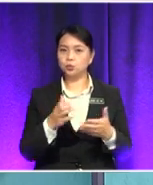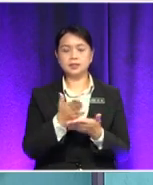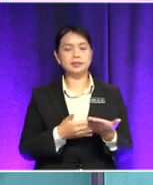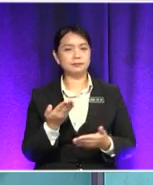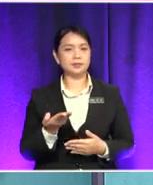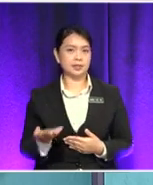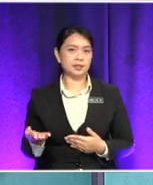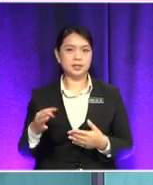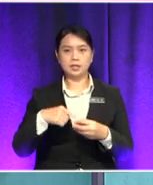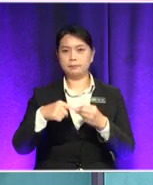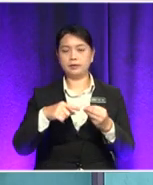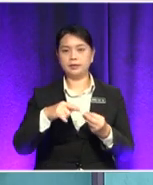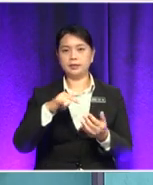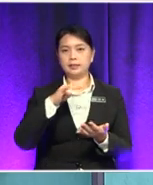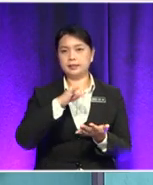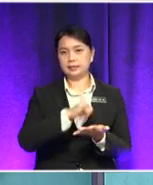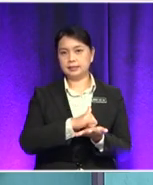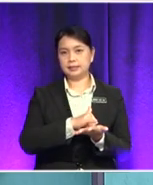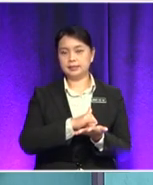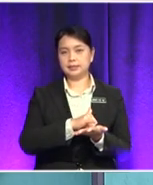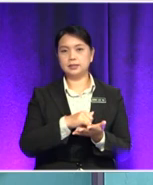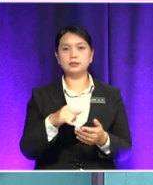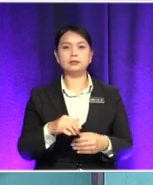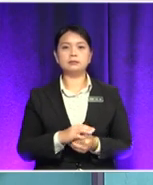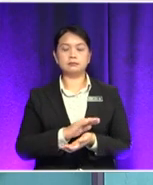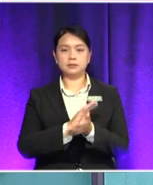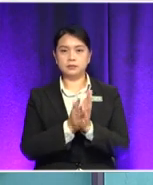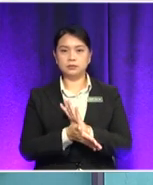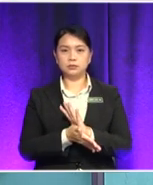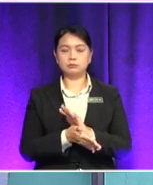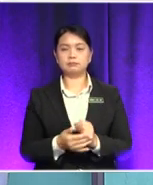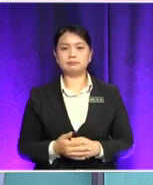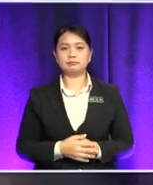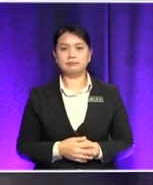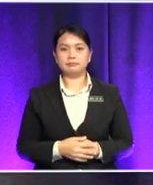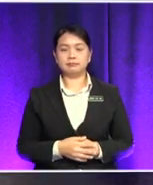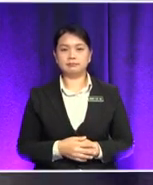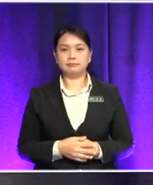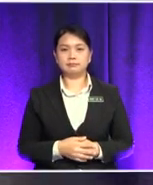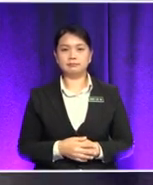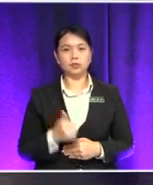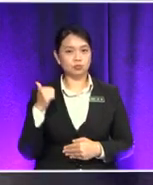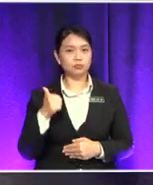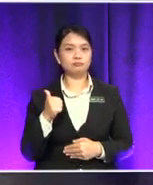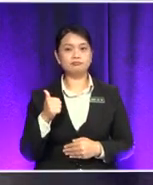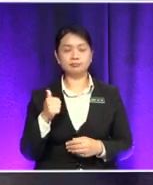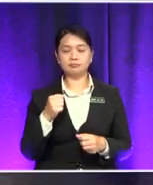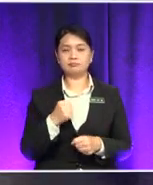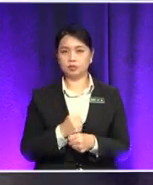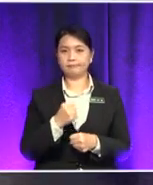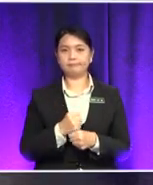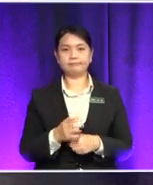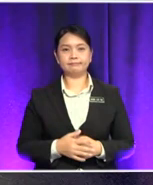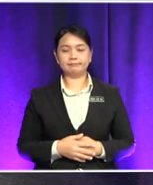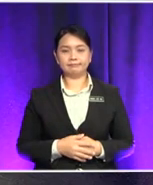about this. So we can spread the awareness among the pupils. Good job. Good job. Well done. And I think Ain has something in the